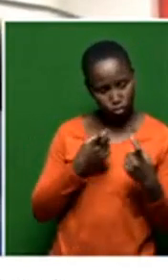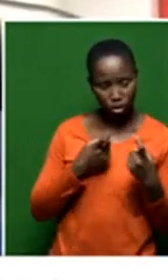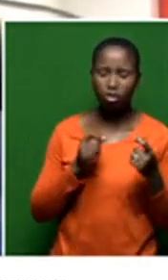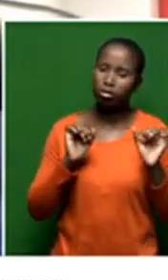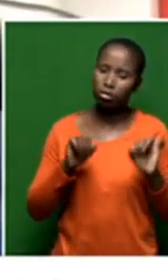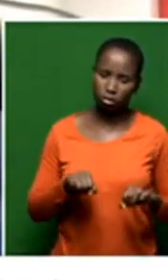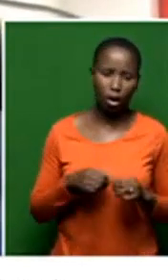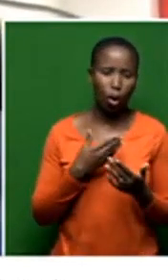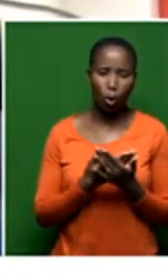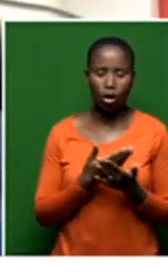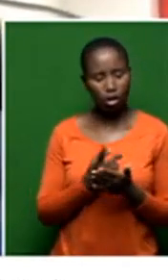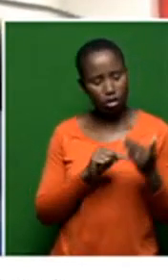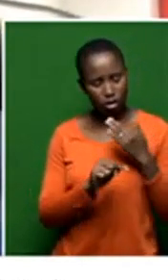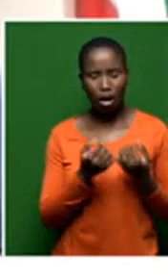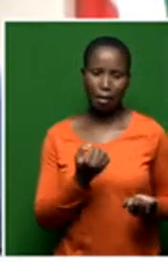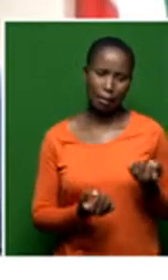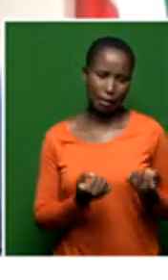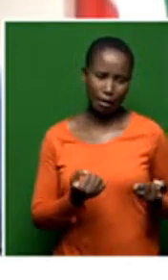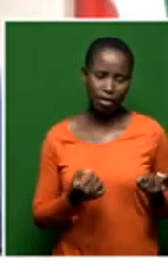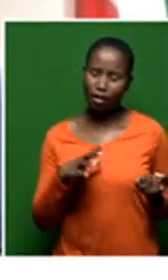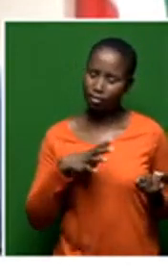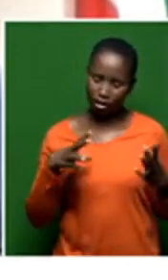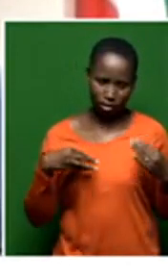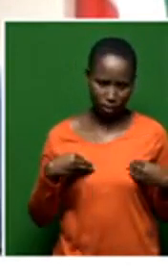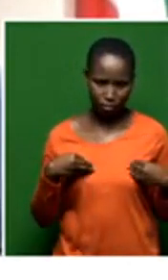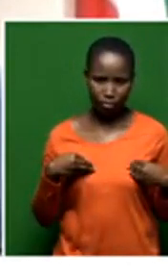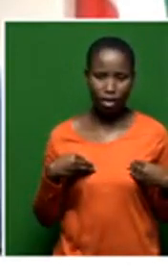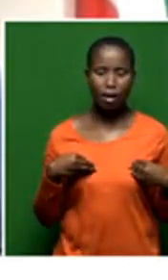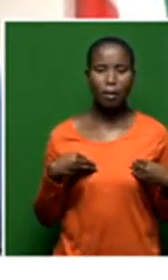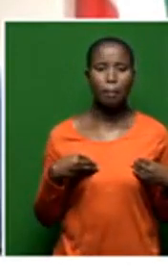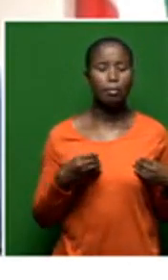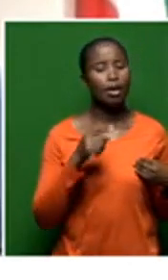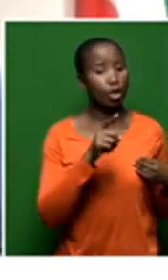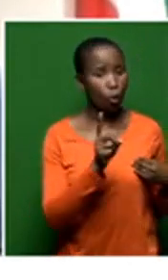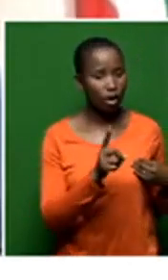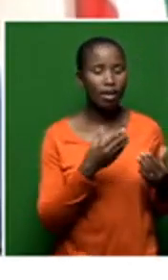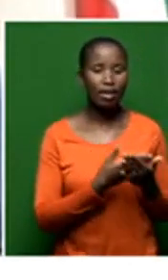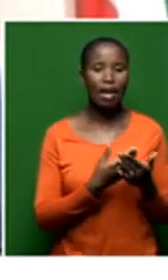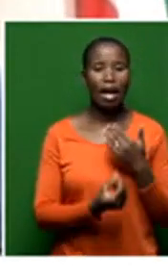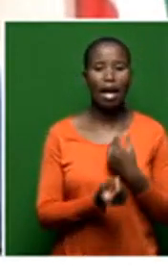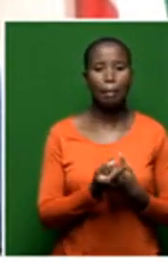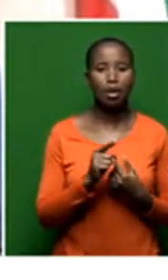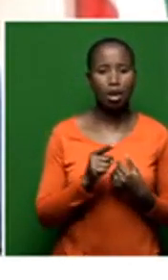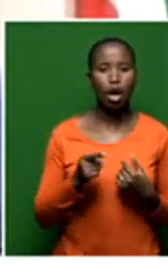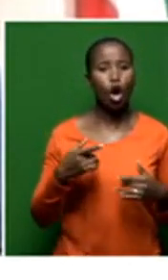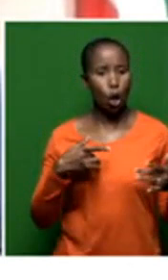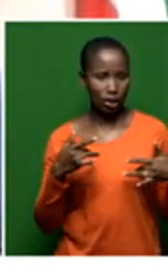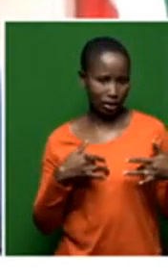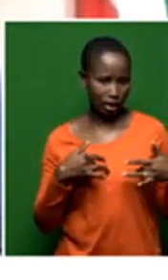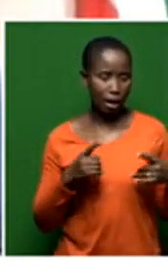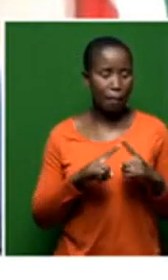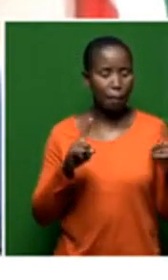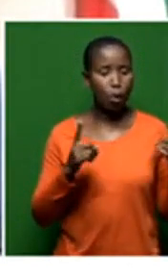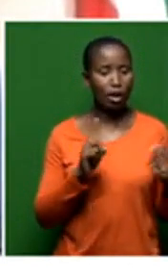approach a competent court of law. So litigation would be, of course, a worrying factor. But as I've said, even